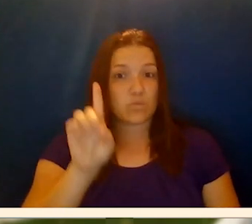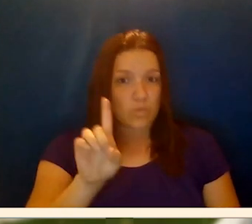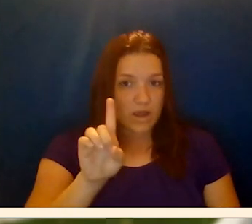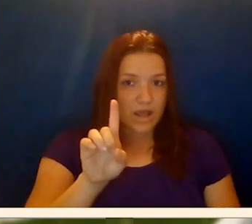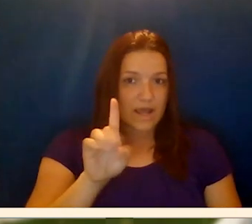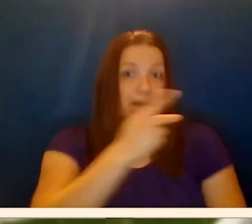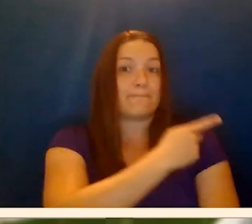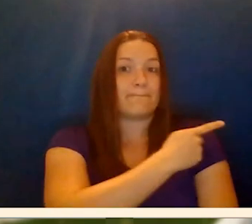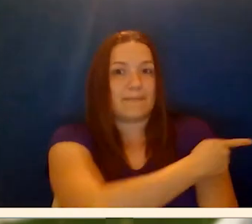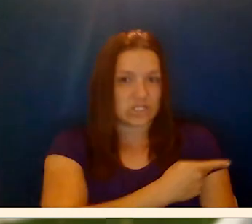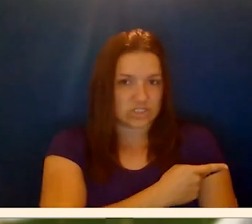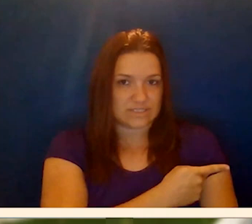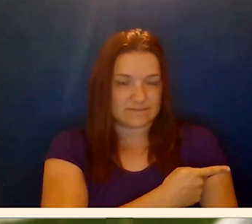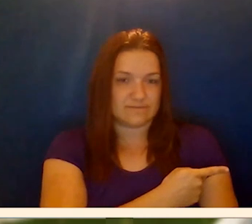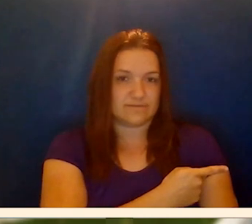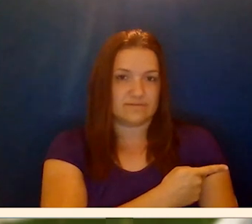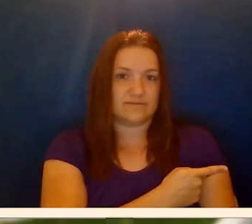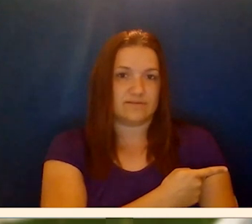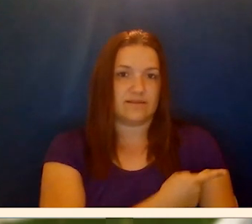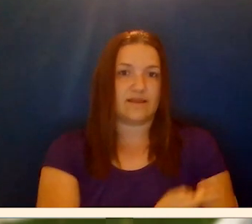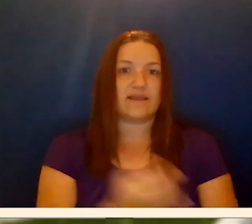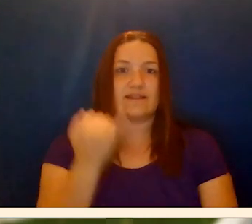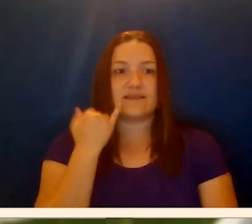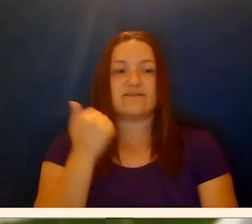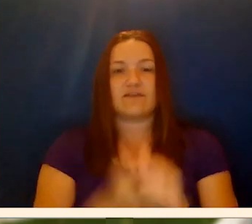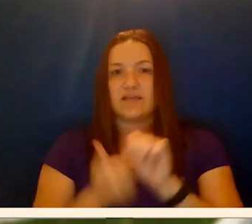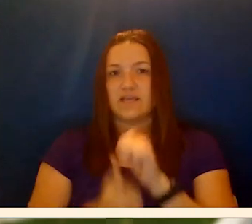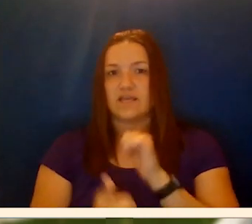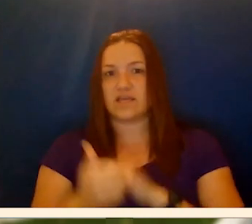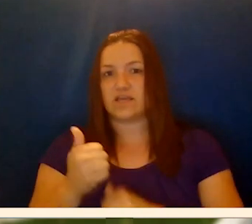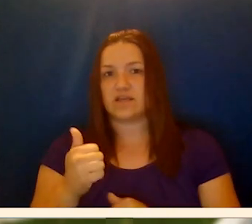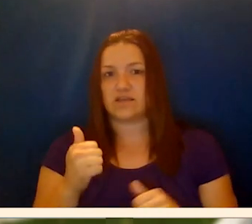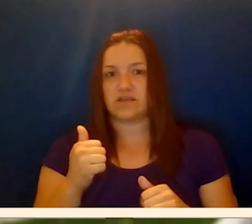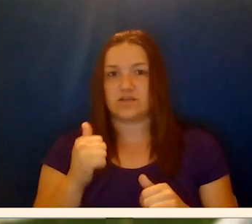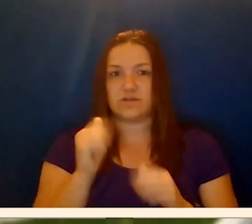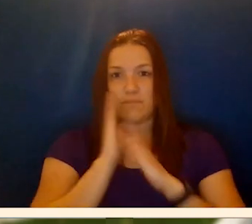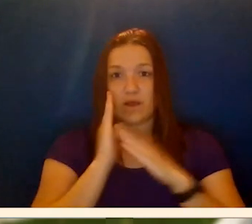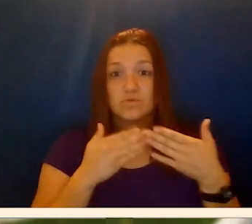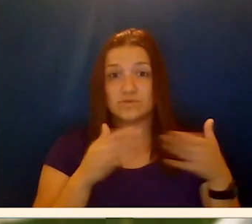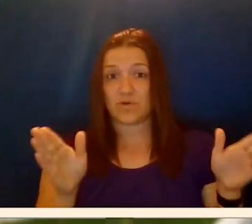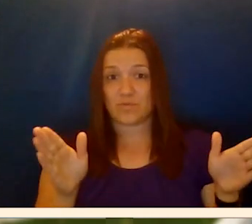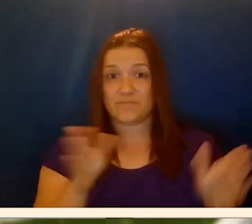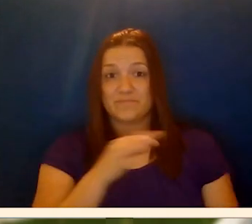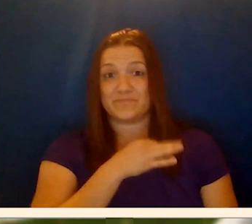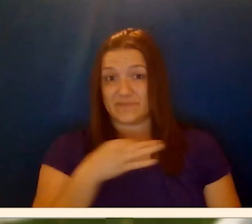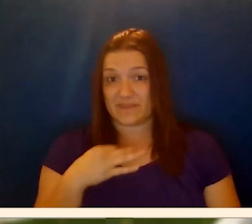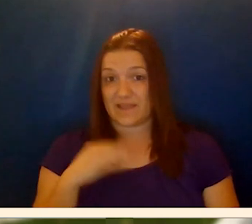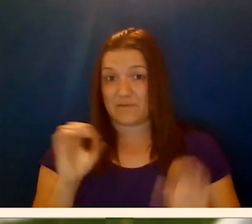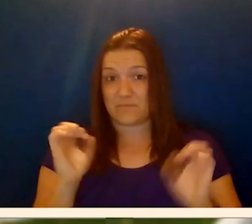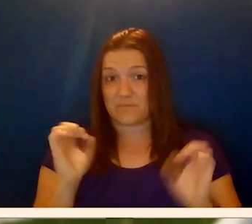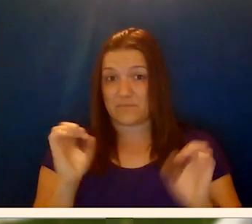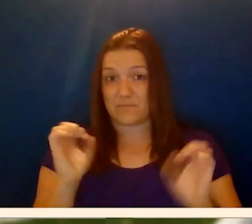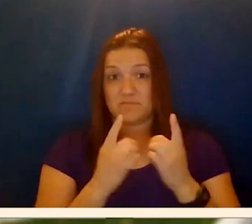161 patients. And if every single bed was open and staffed in the emergency